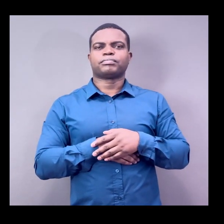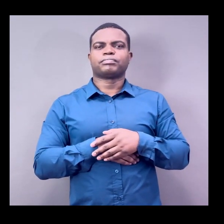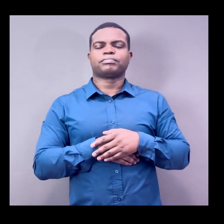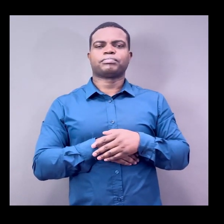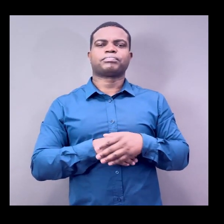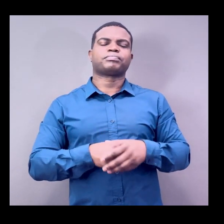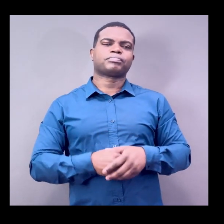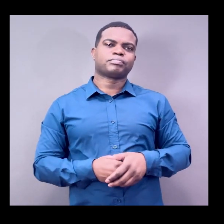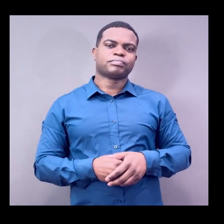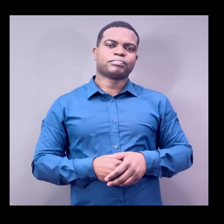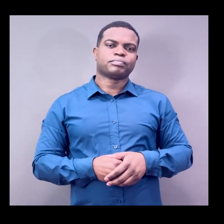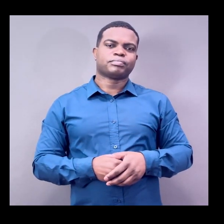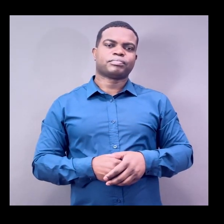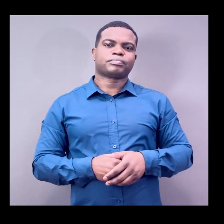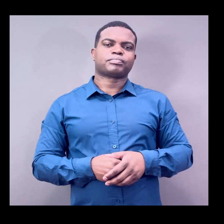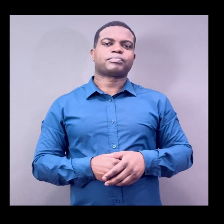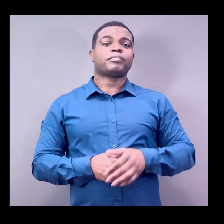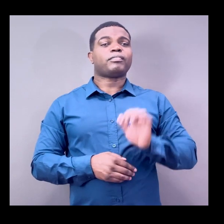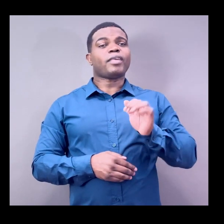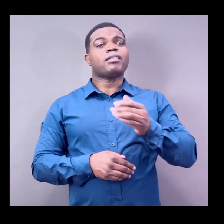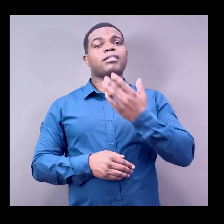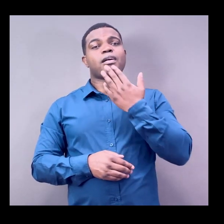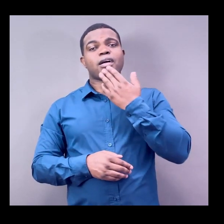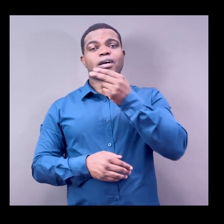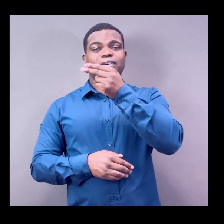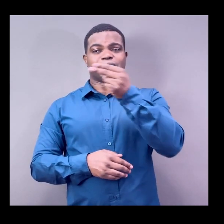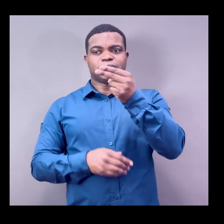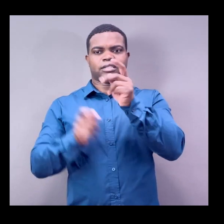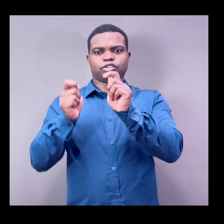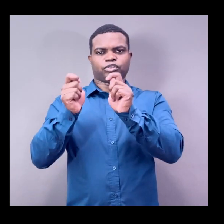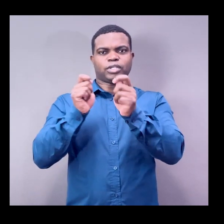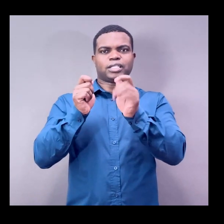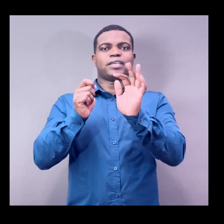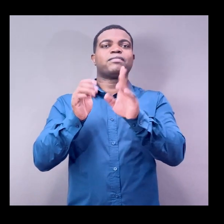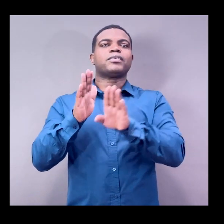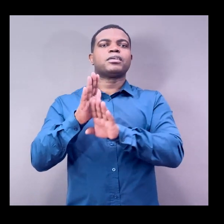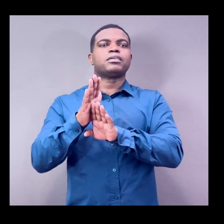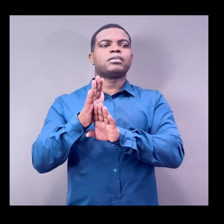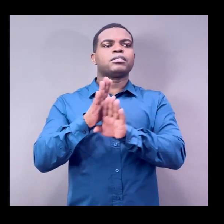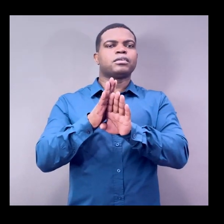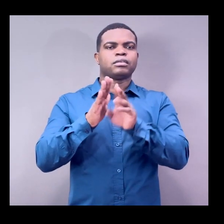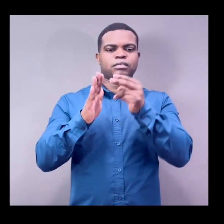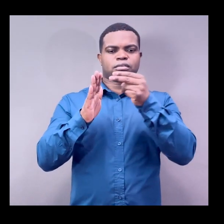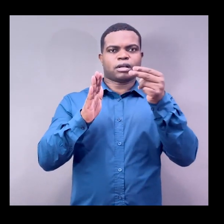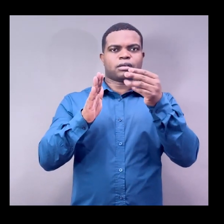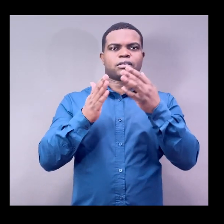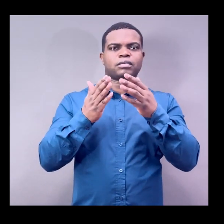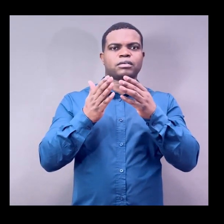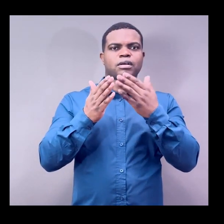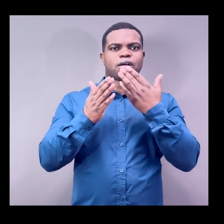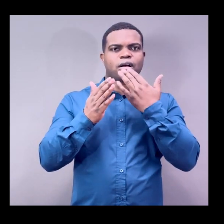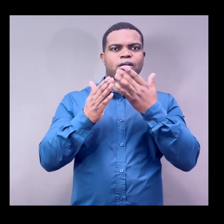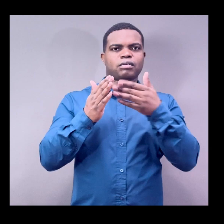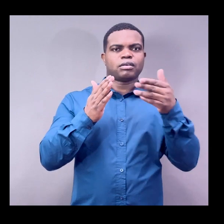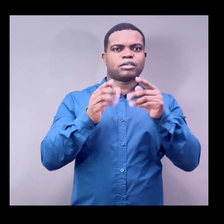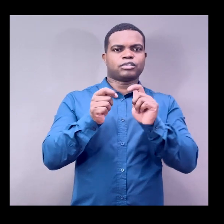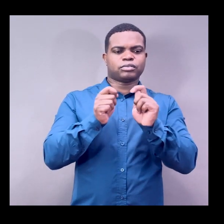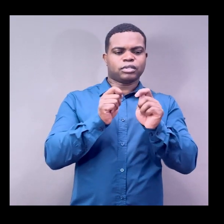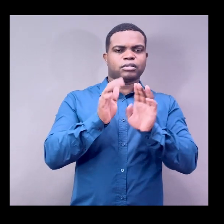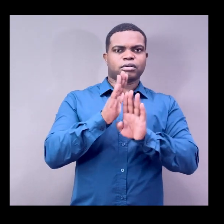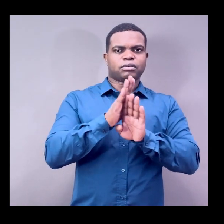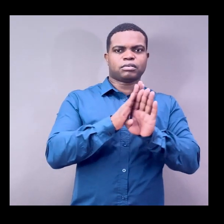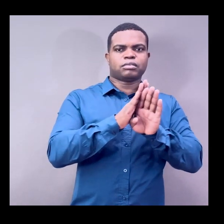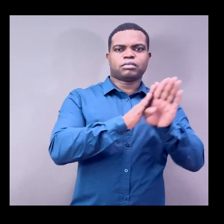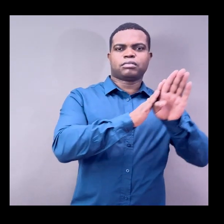on your Excel sheet. So you can only color when you have progressed, when you have achieved those tasks. So looking